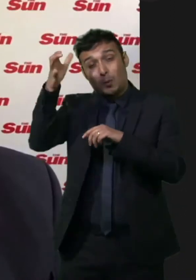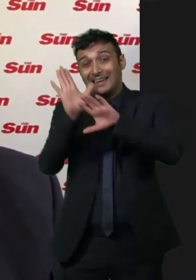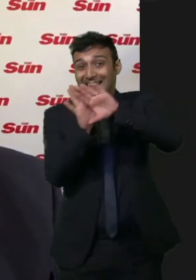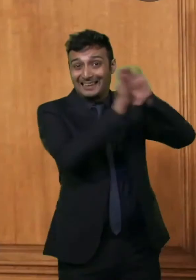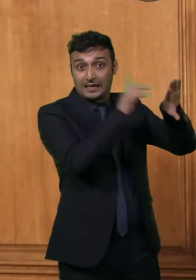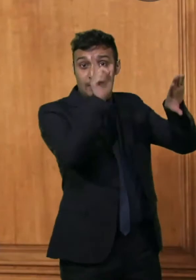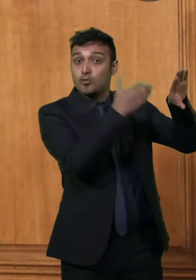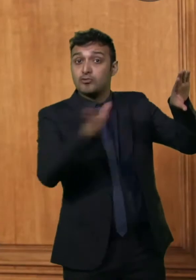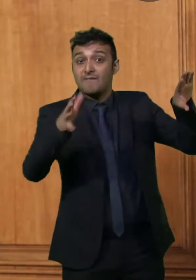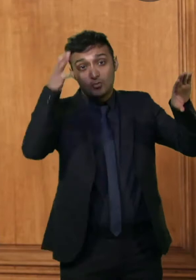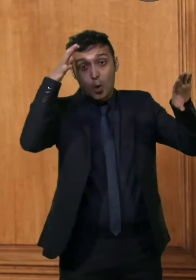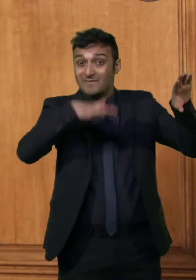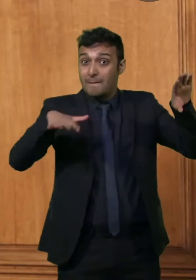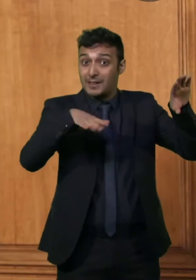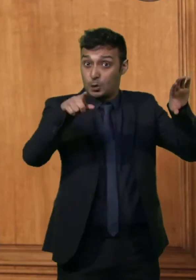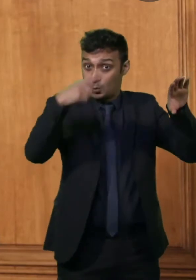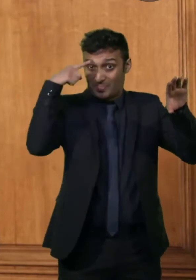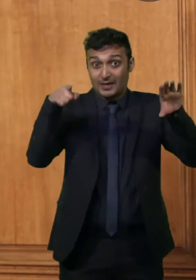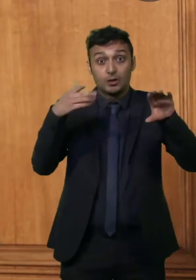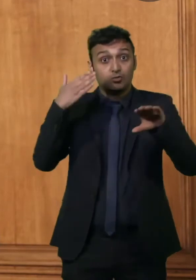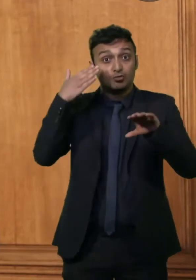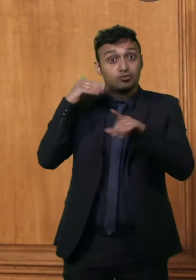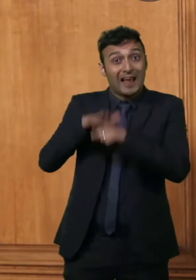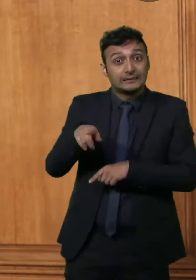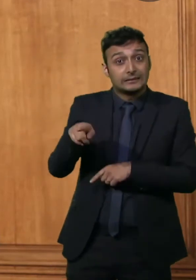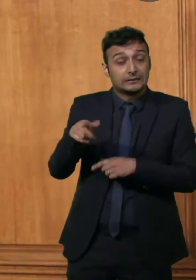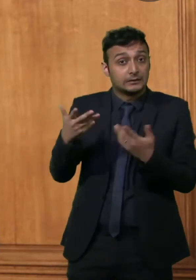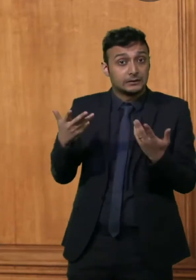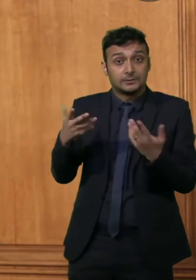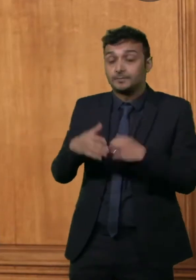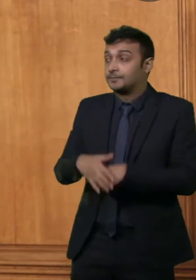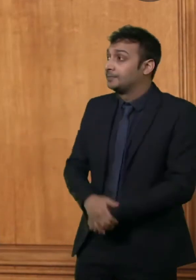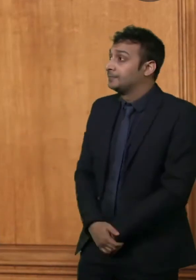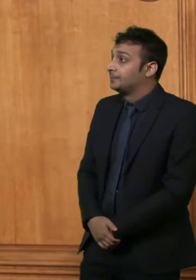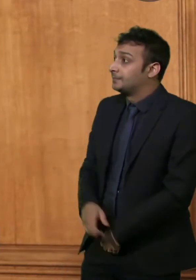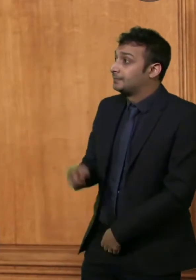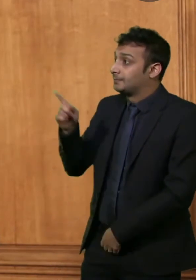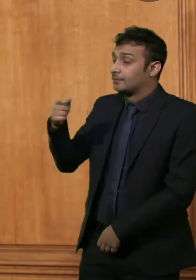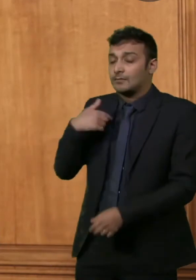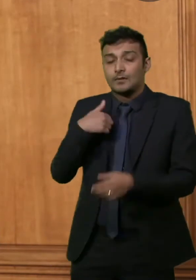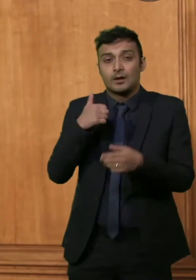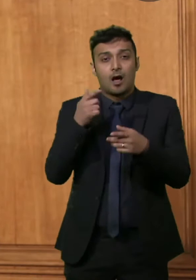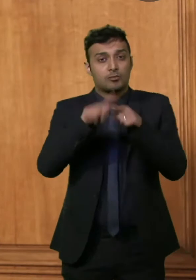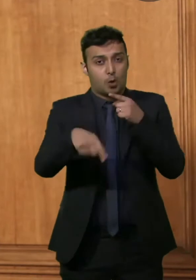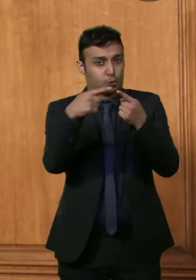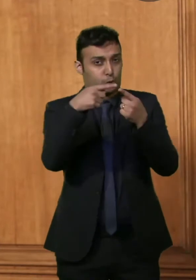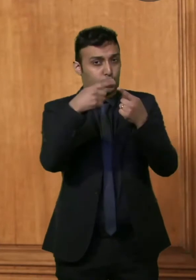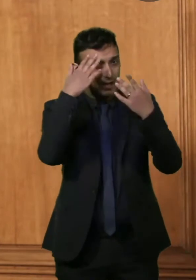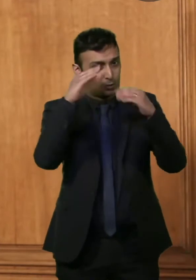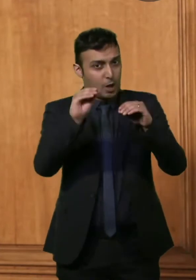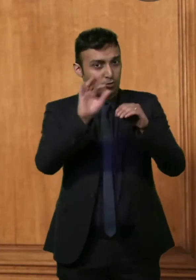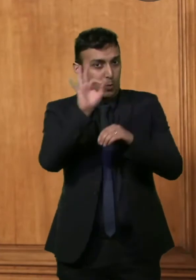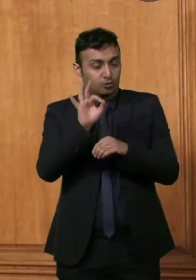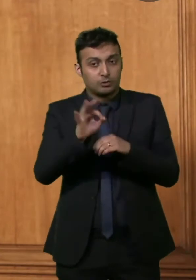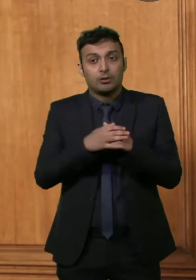Go on. I'll start with the education question. So the short answer is hopefully not, because our children's education is so critical, which is why